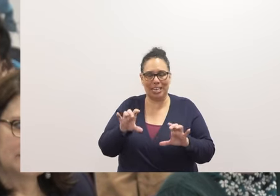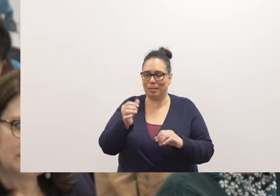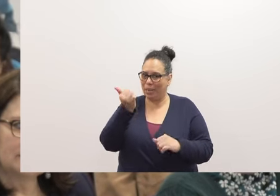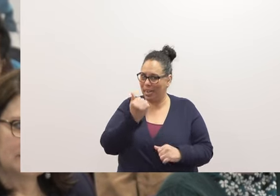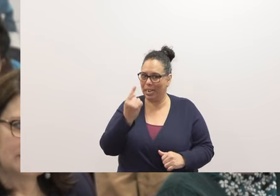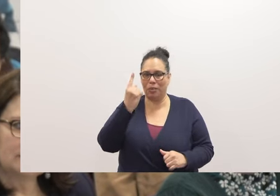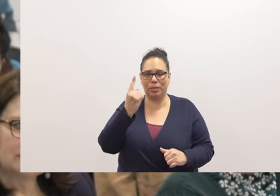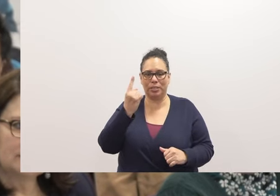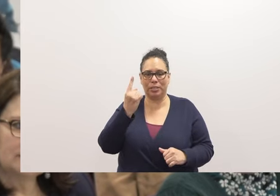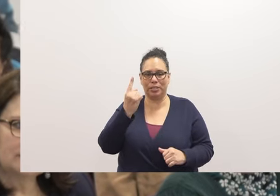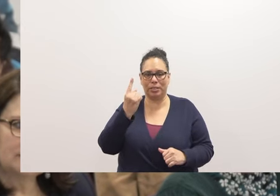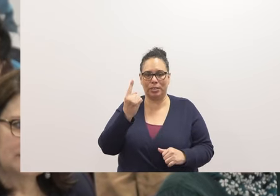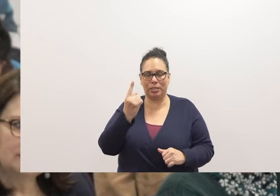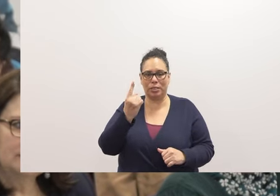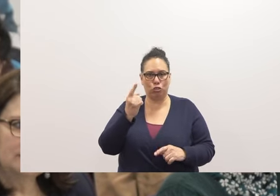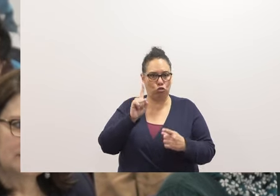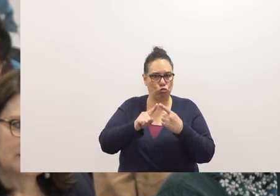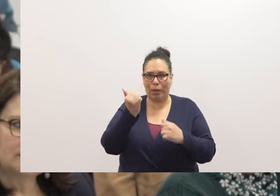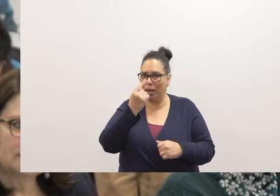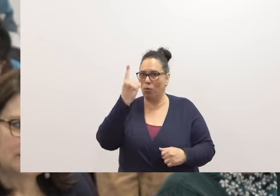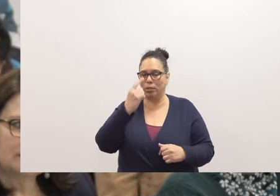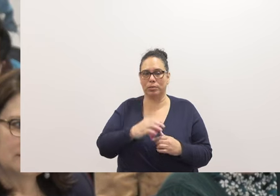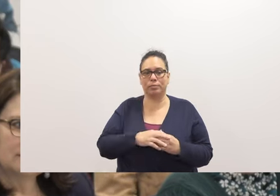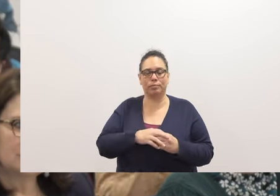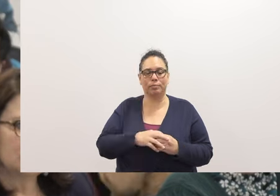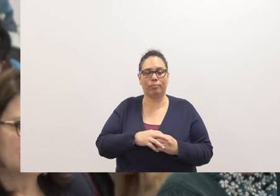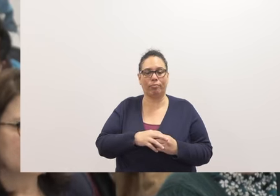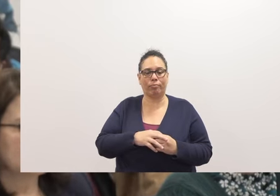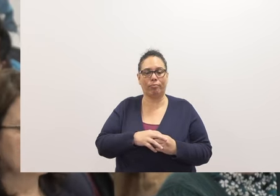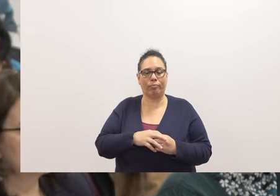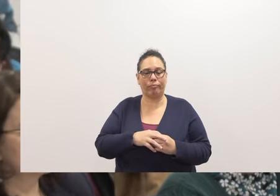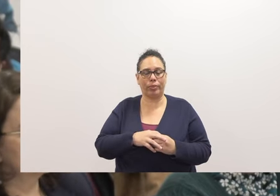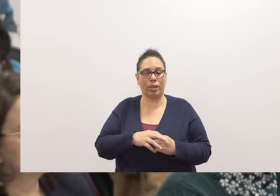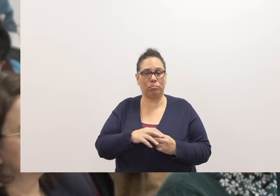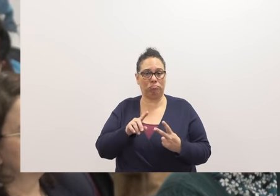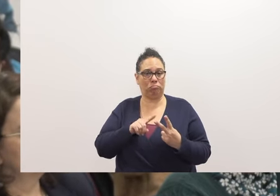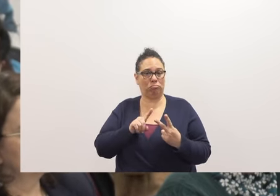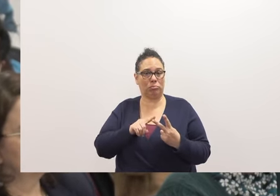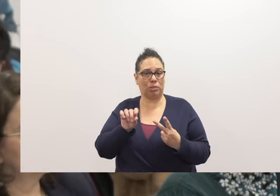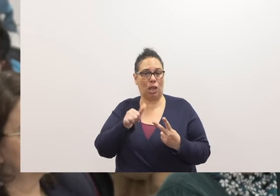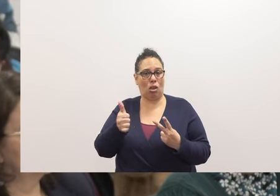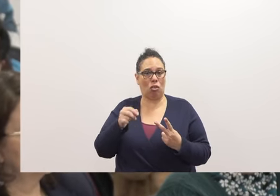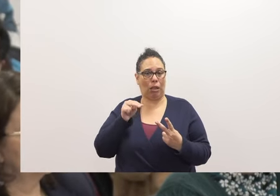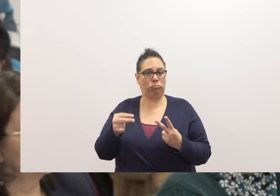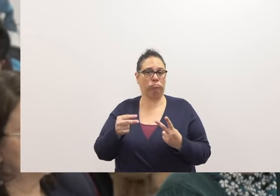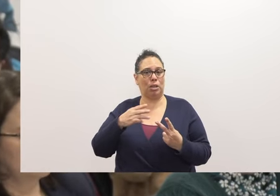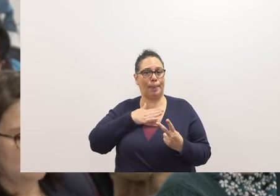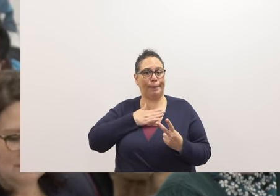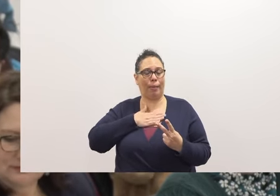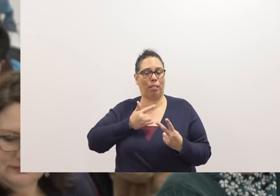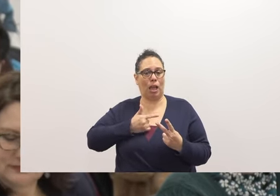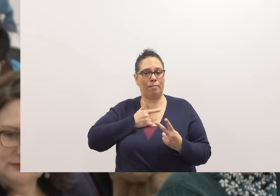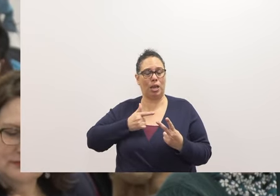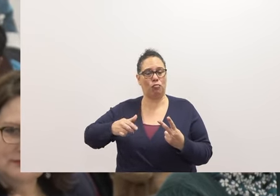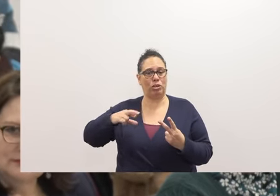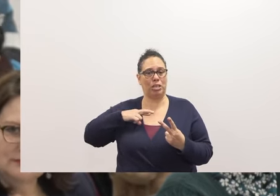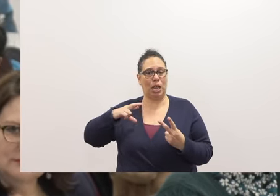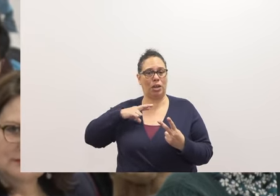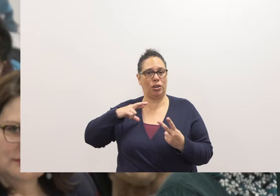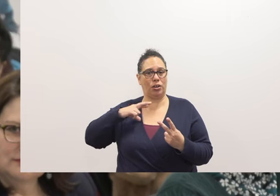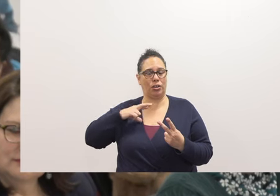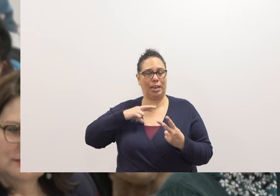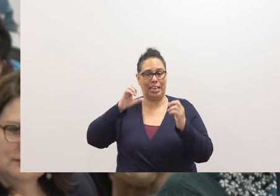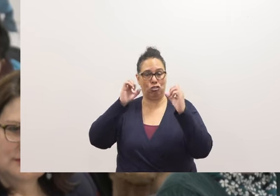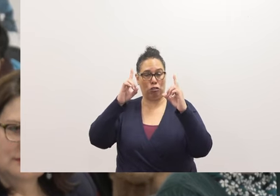anybody to us, to anyone. The other aspect of my life is that I am a retired educational